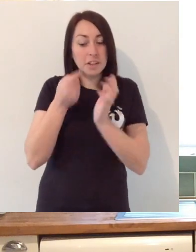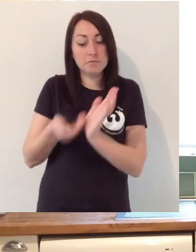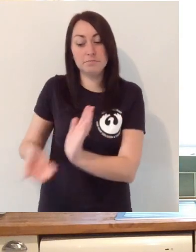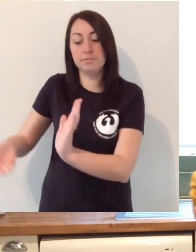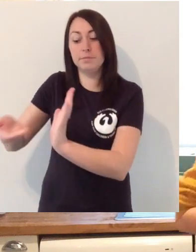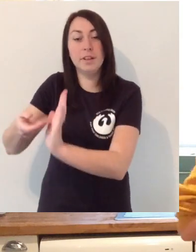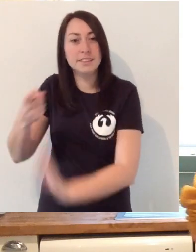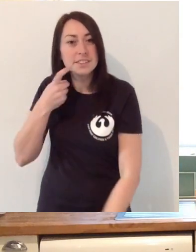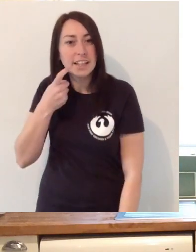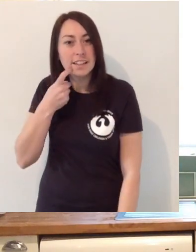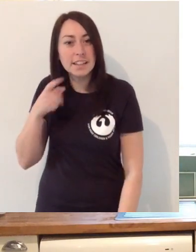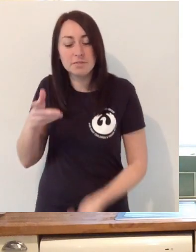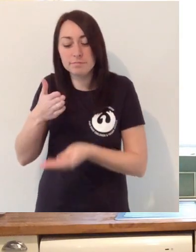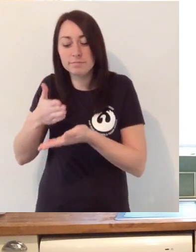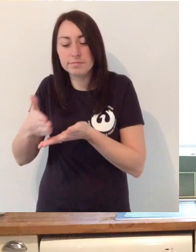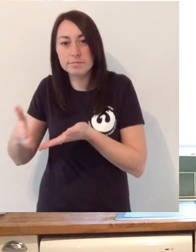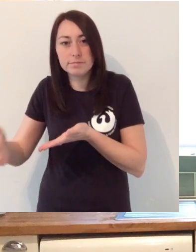I'm just going to add that in gently.